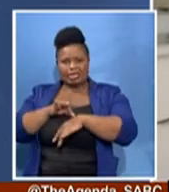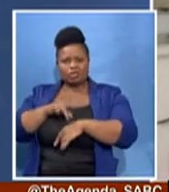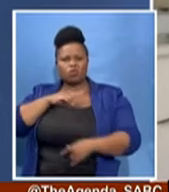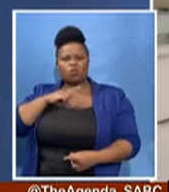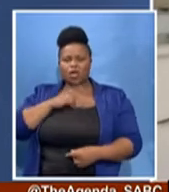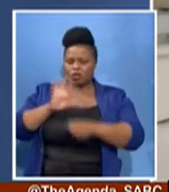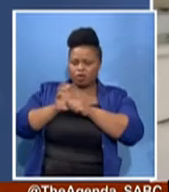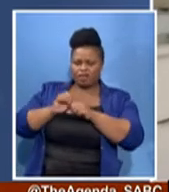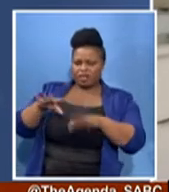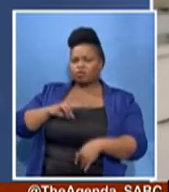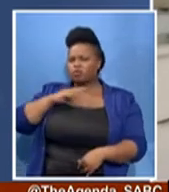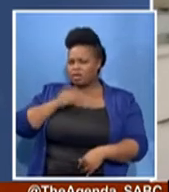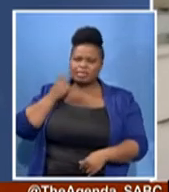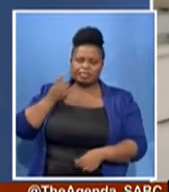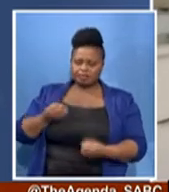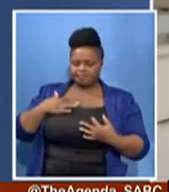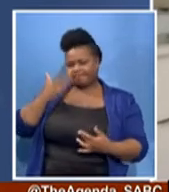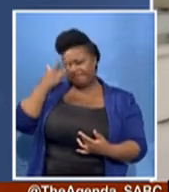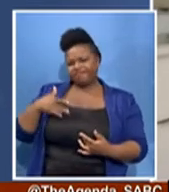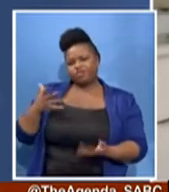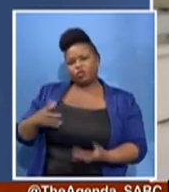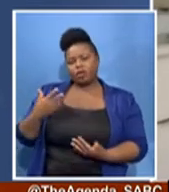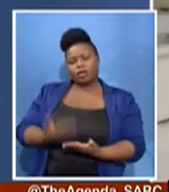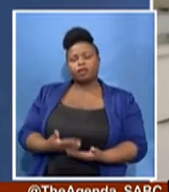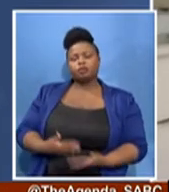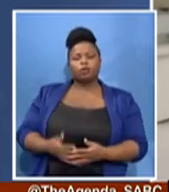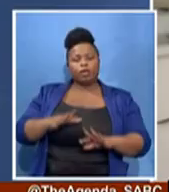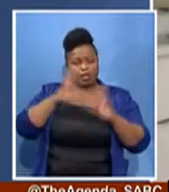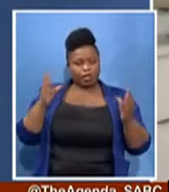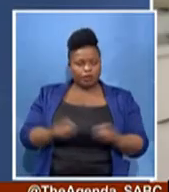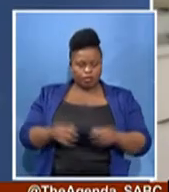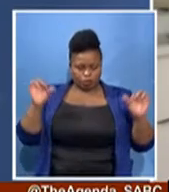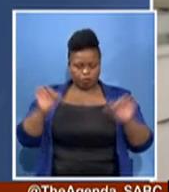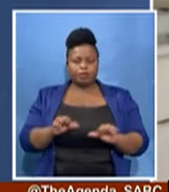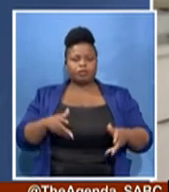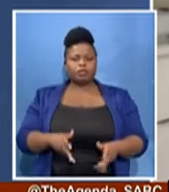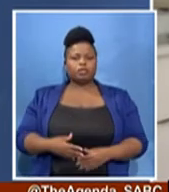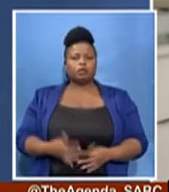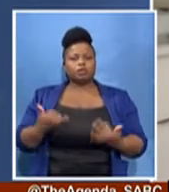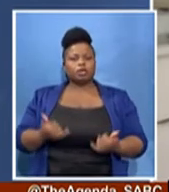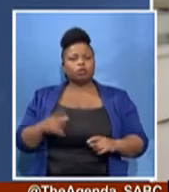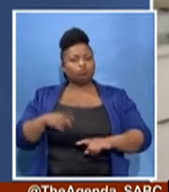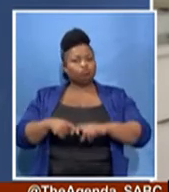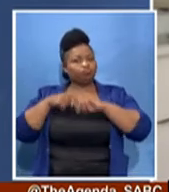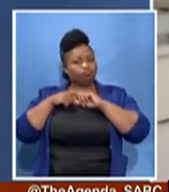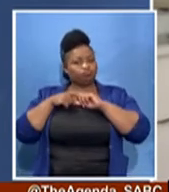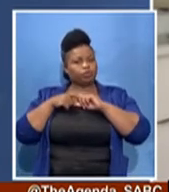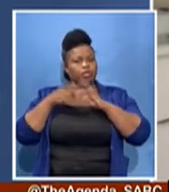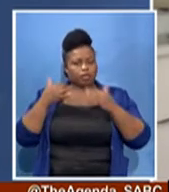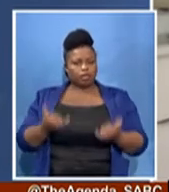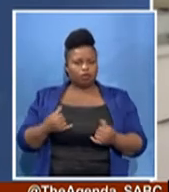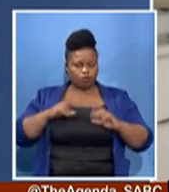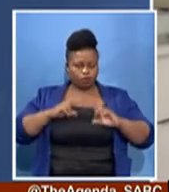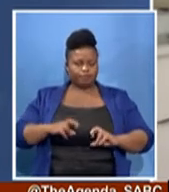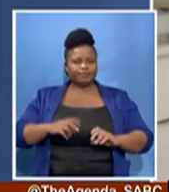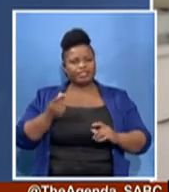of that is the backdrop to this. And so a temporary pause was put onto the study while we tried to learn more from the